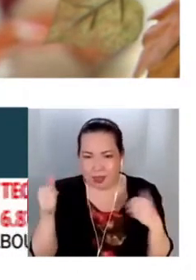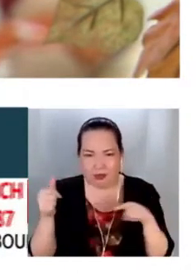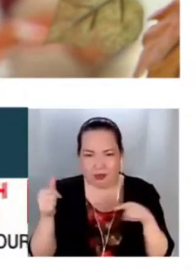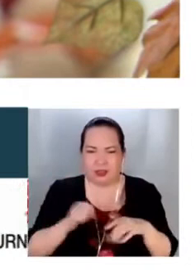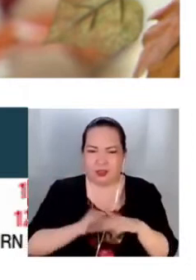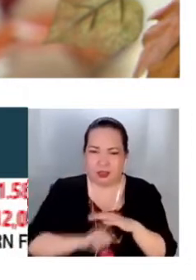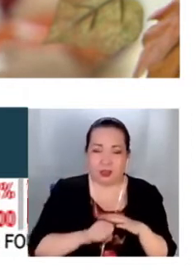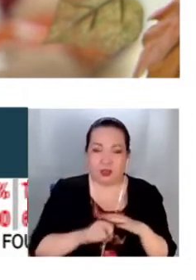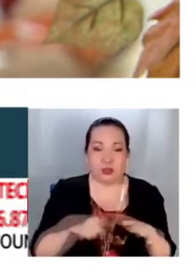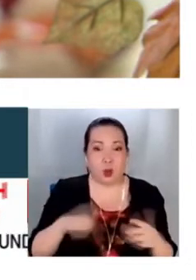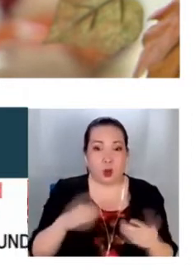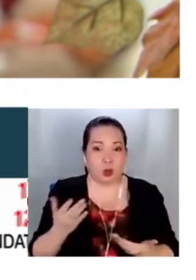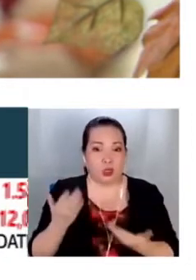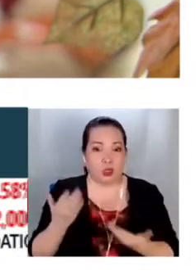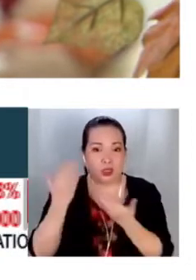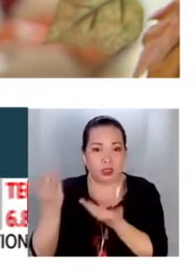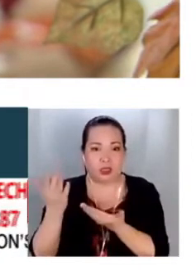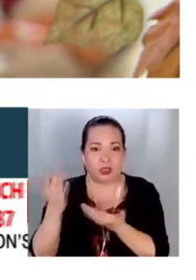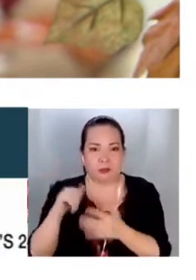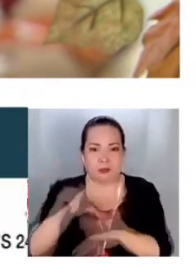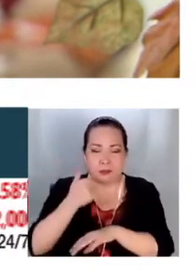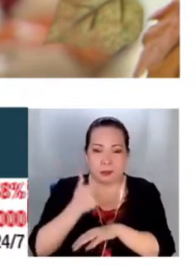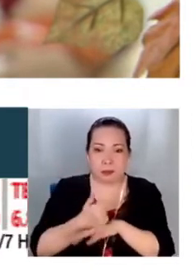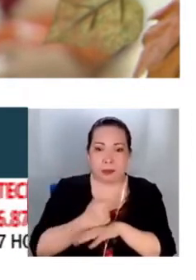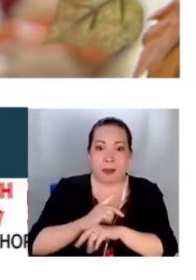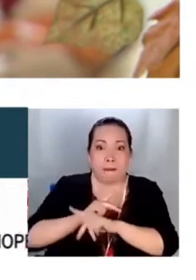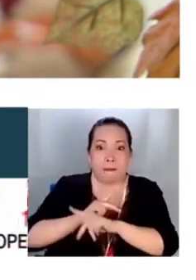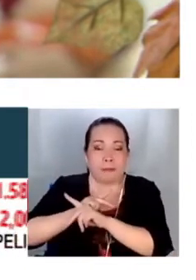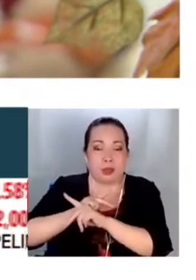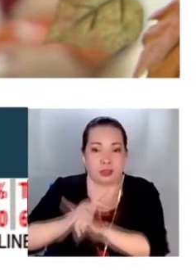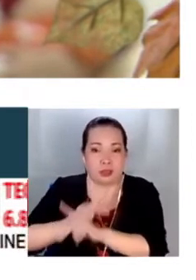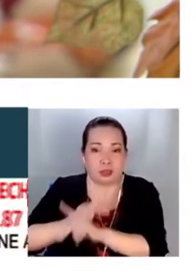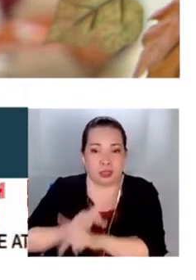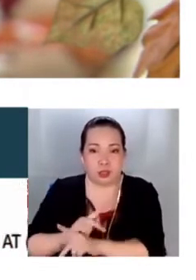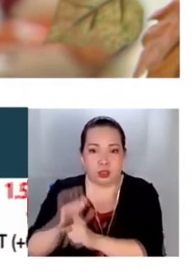proposing that we set up a social protection program